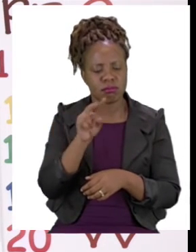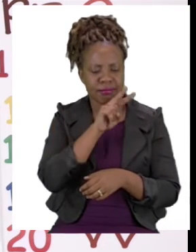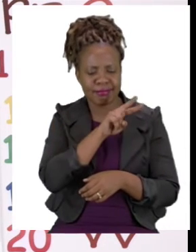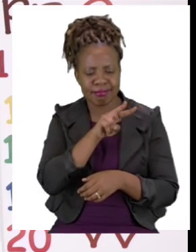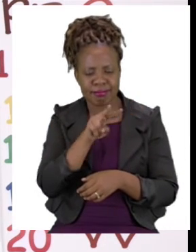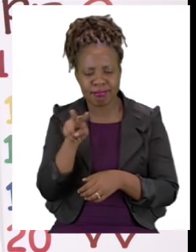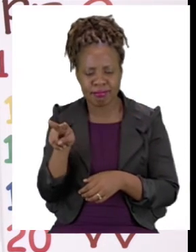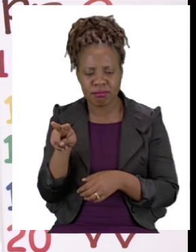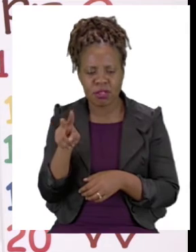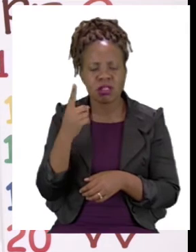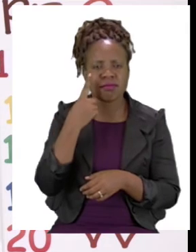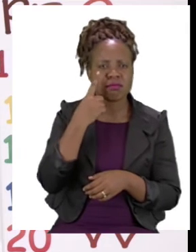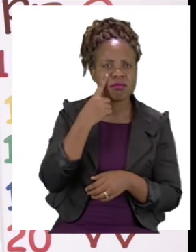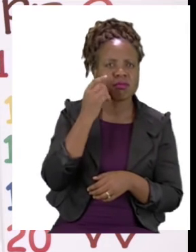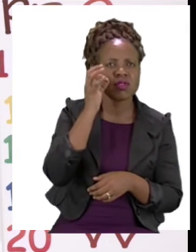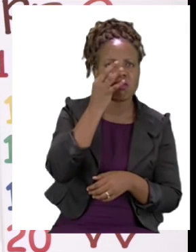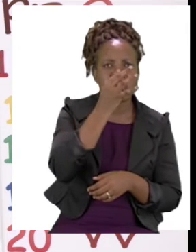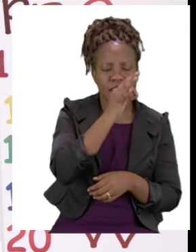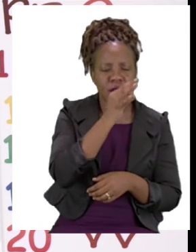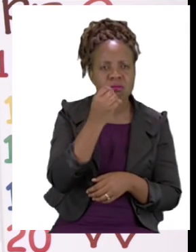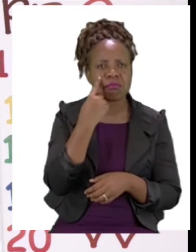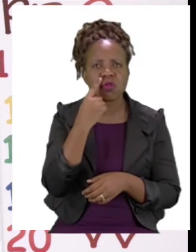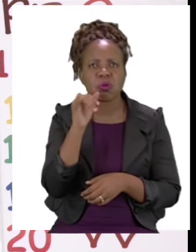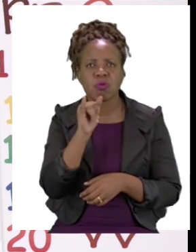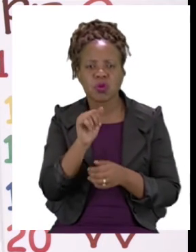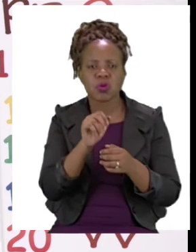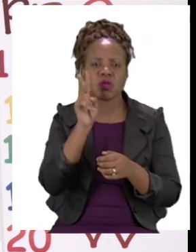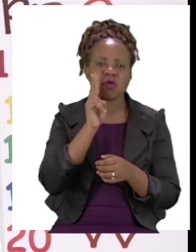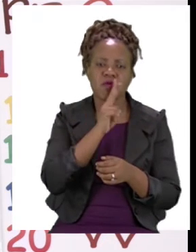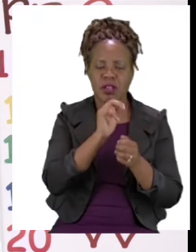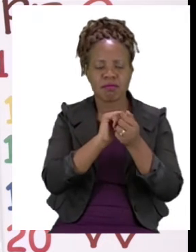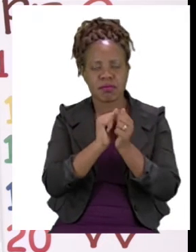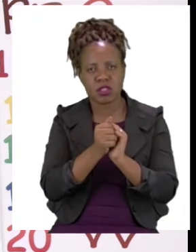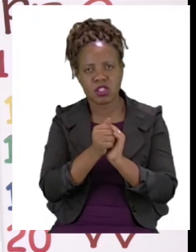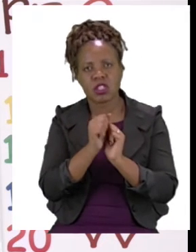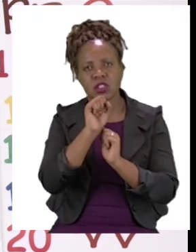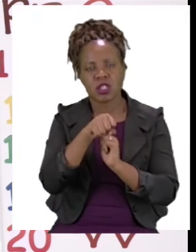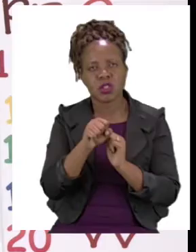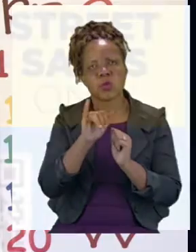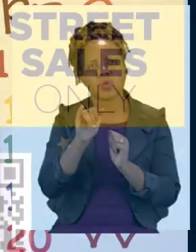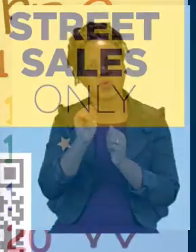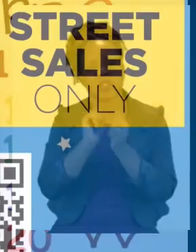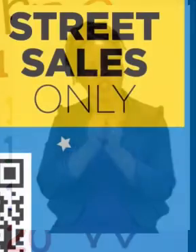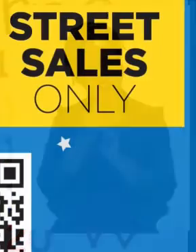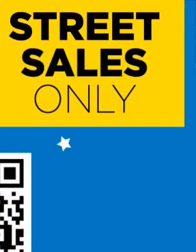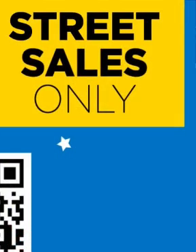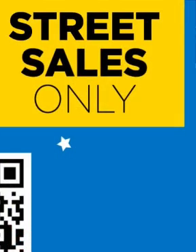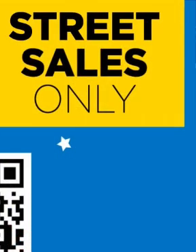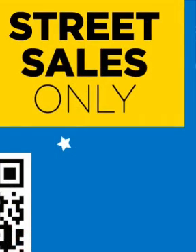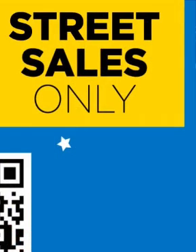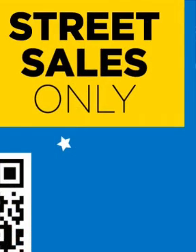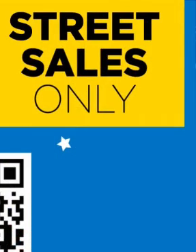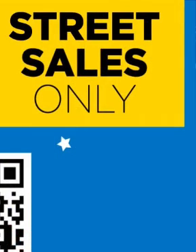the flowers before you move on to the next one. I will see you soon after the advert break. Follow us